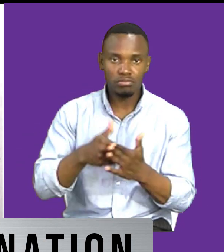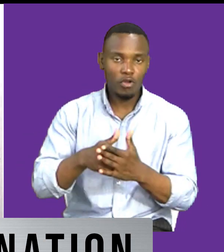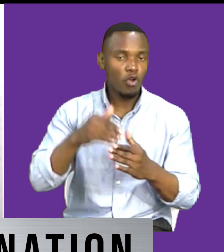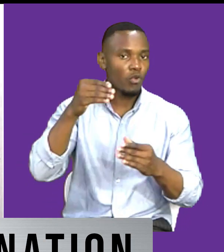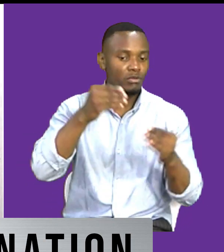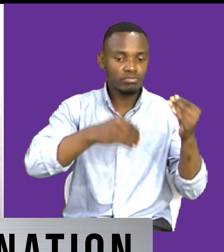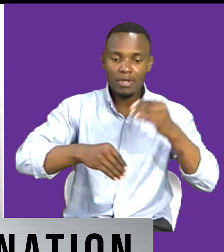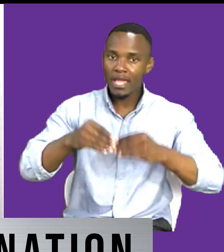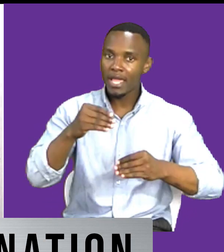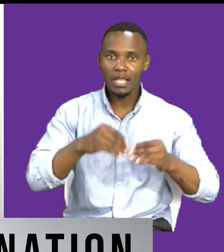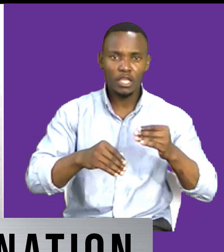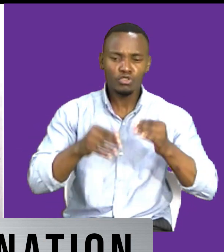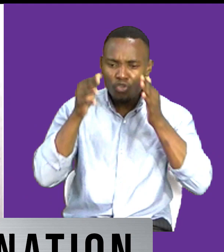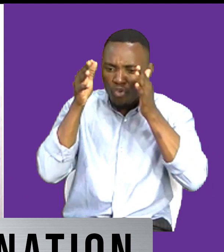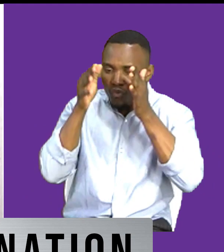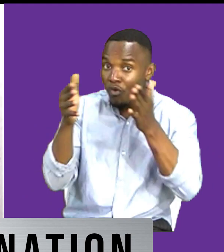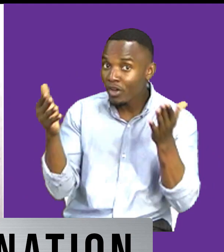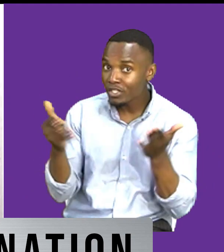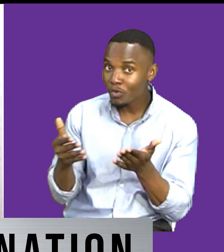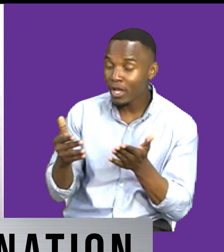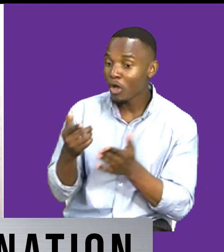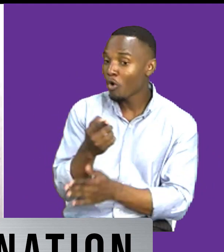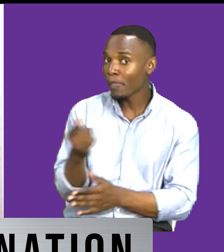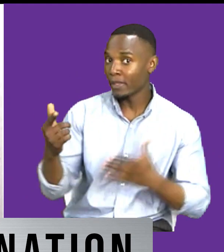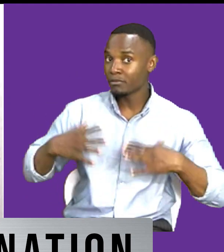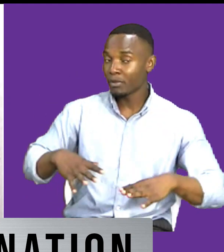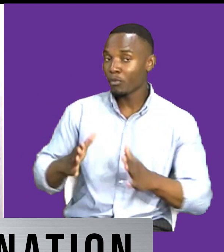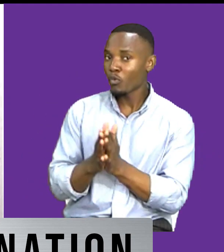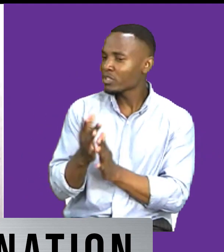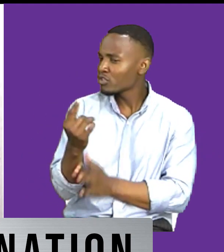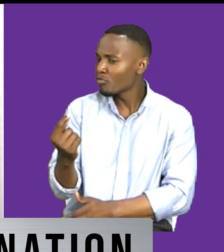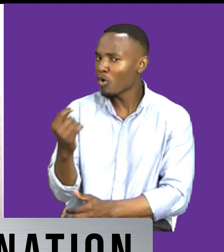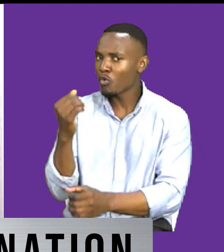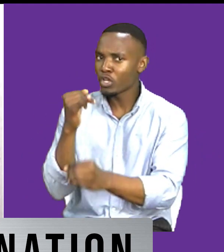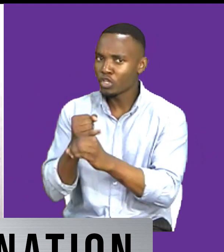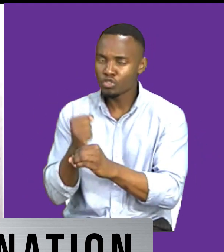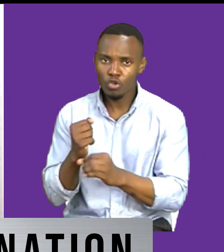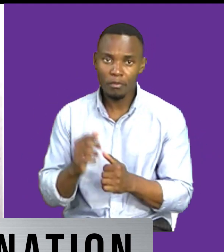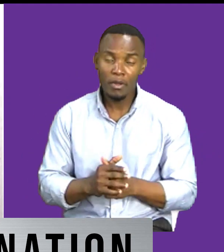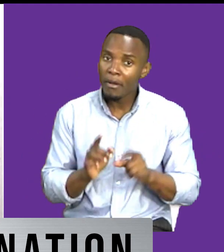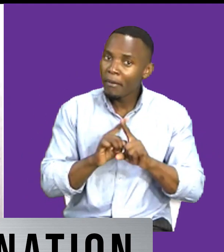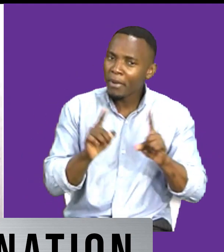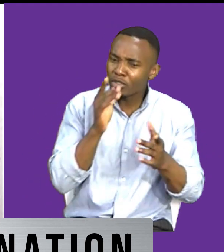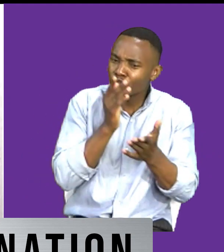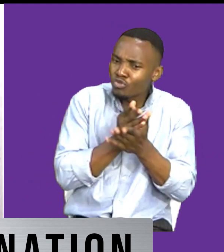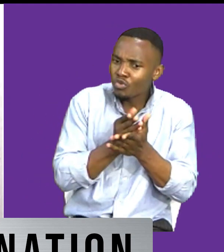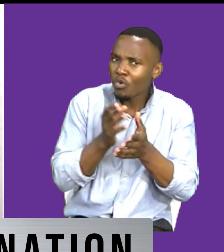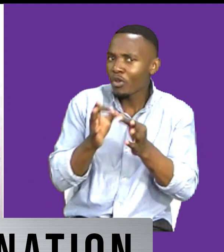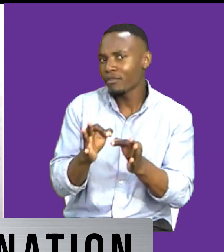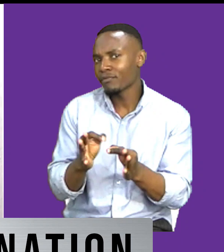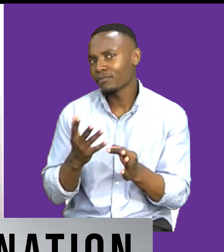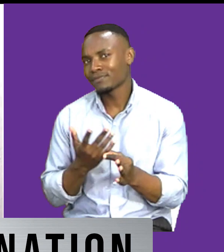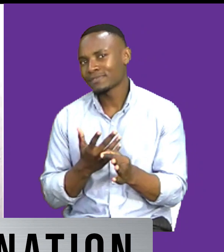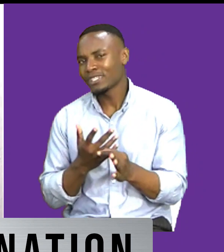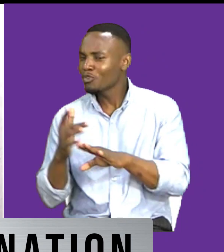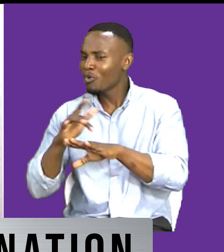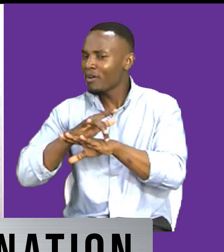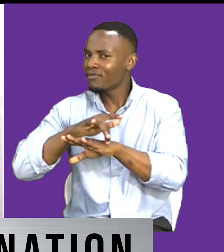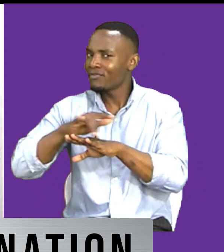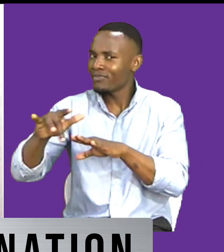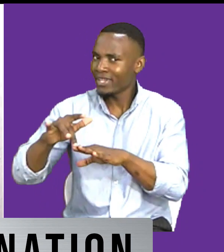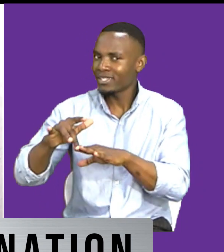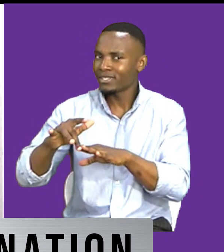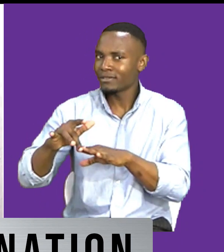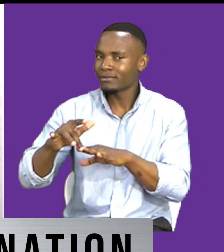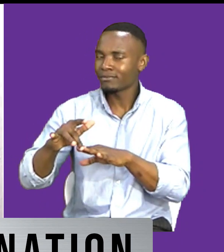designed to manipulate these people. But is it true that if you mess with the middle class, wewe kwisha? I don't know